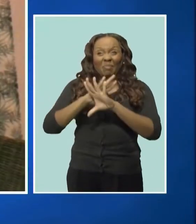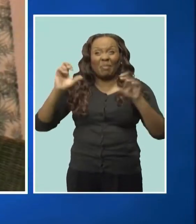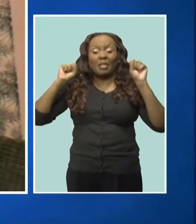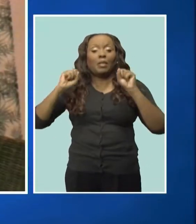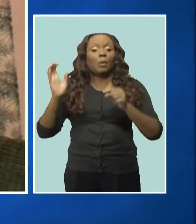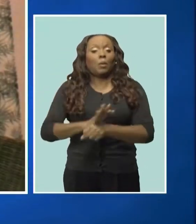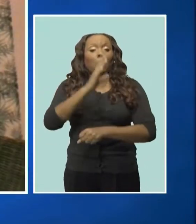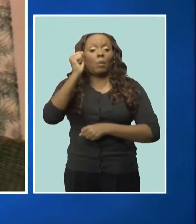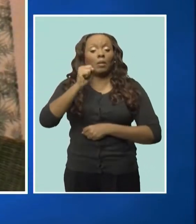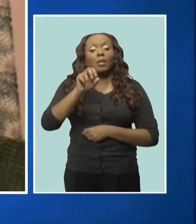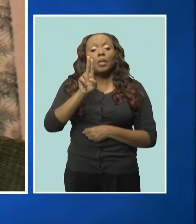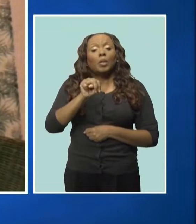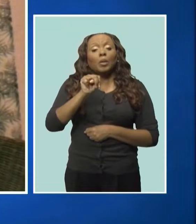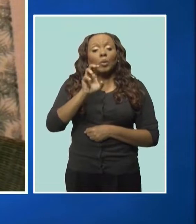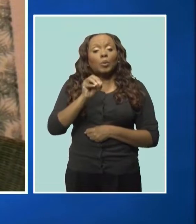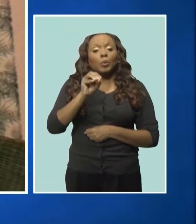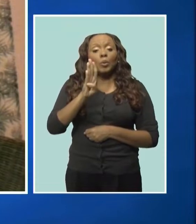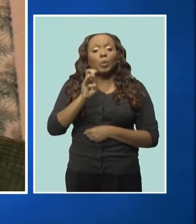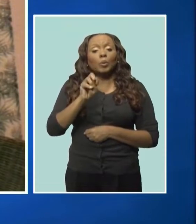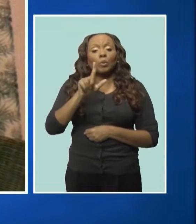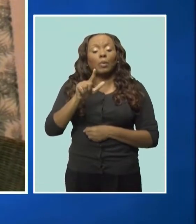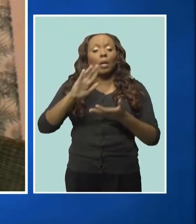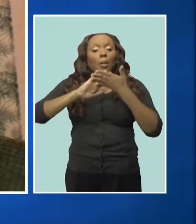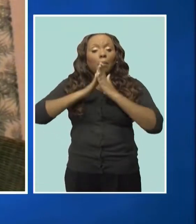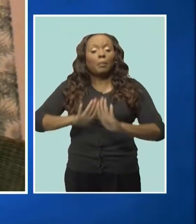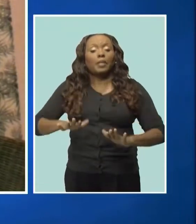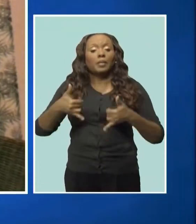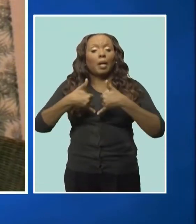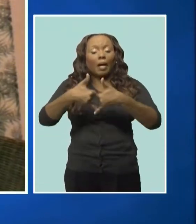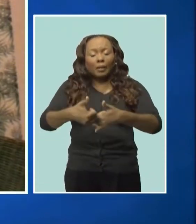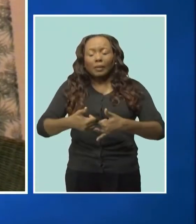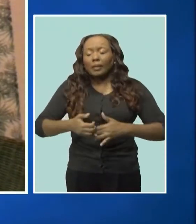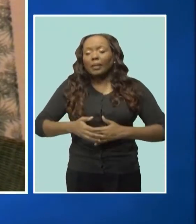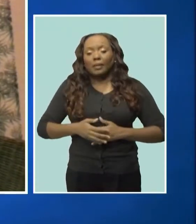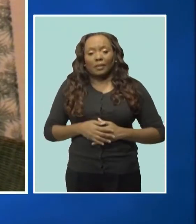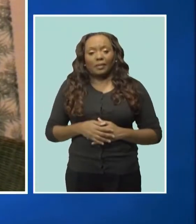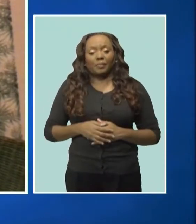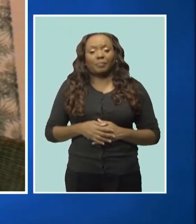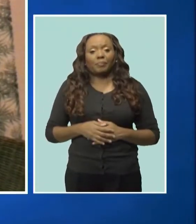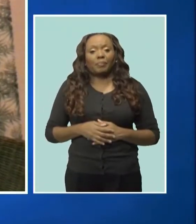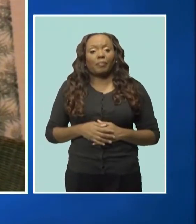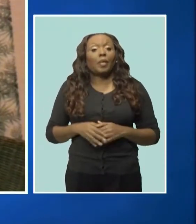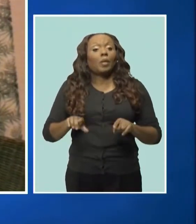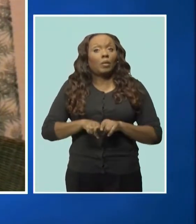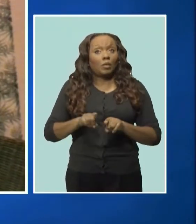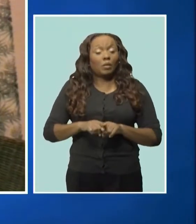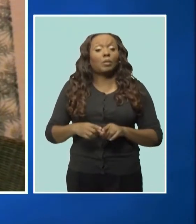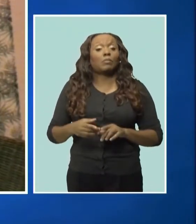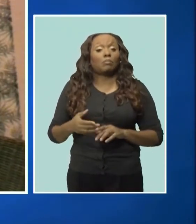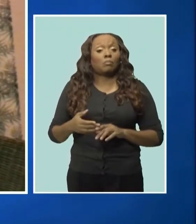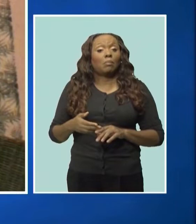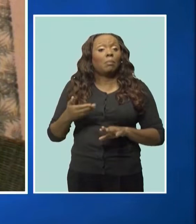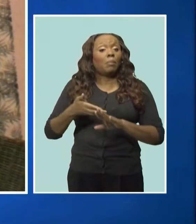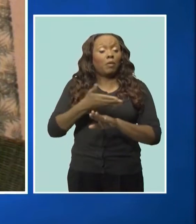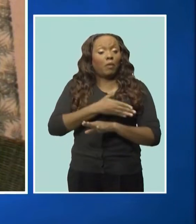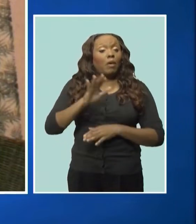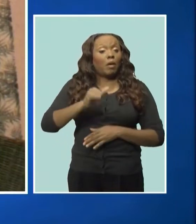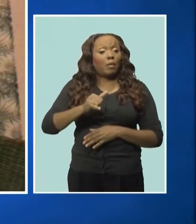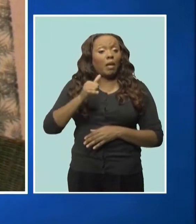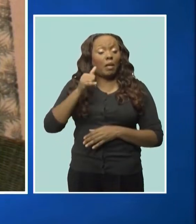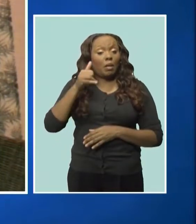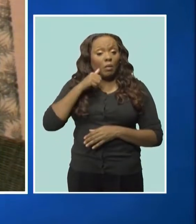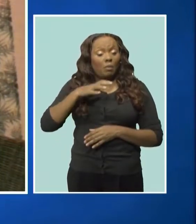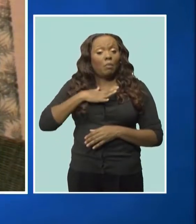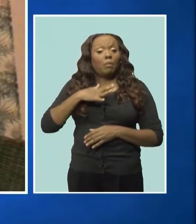Nobel Peace Prize. She was also someone that was in prison, almost executed, and she will be here